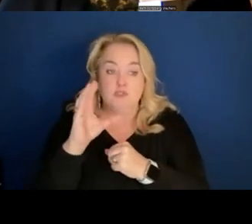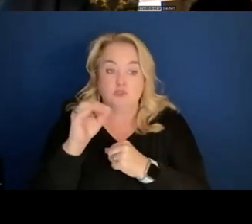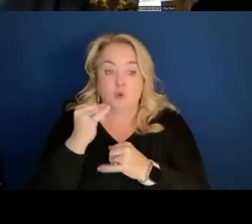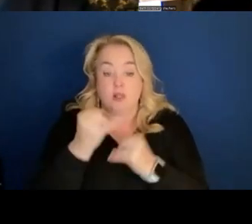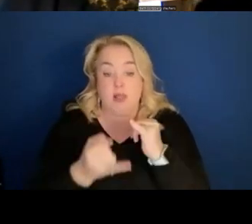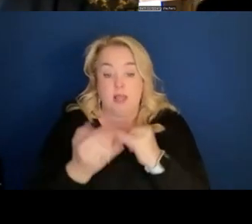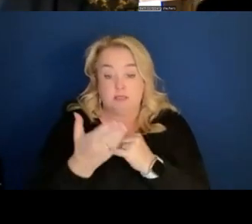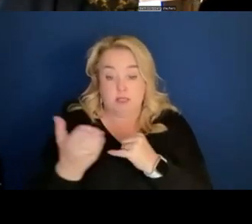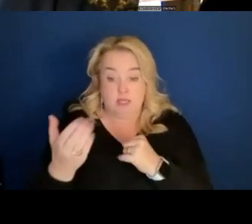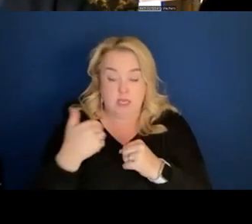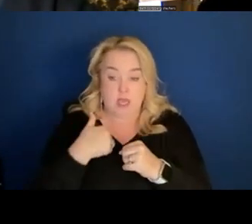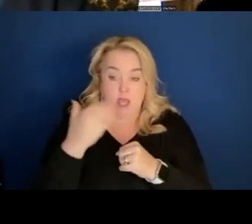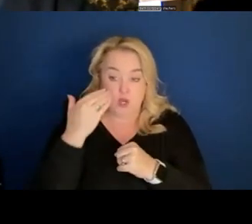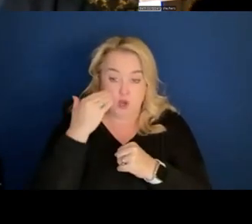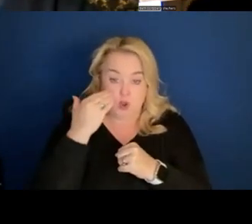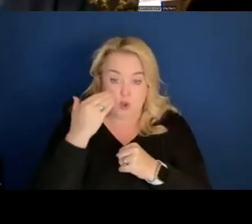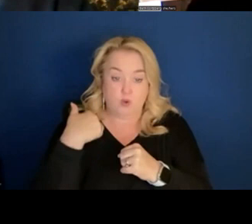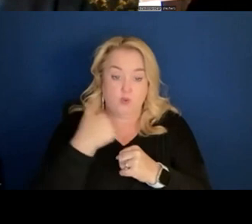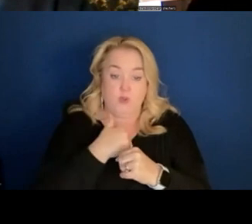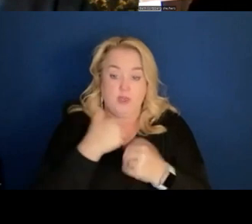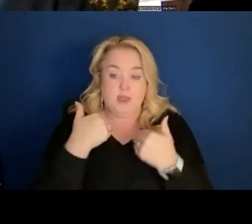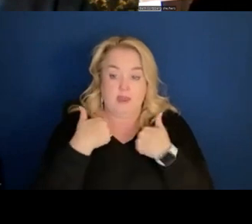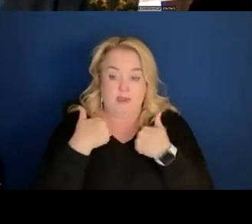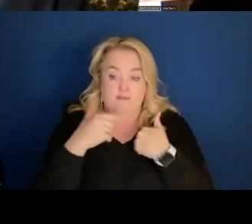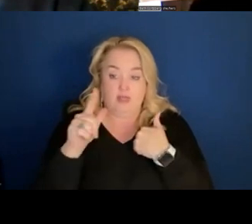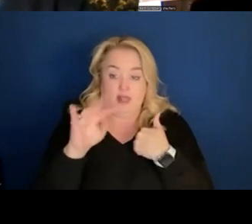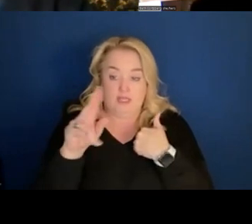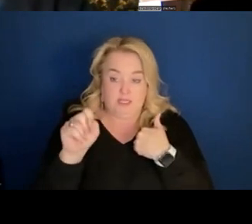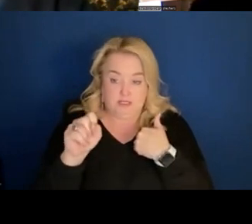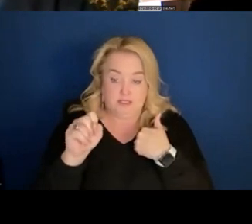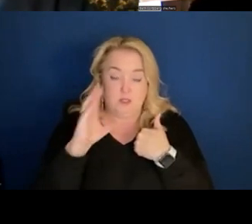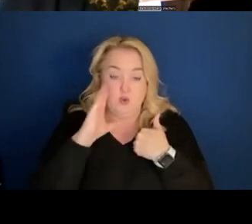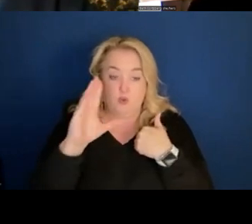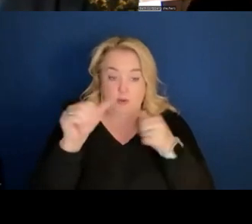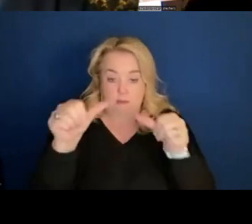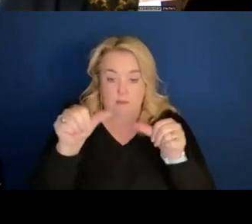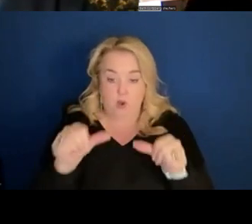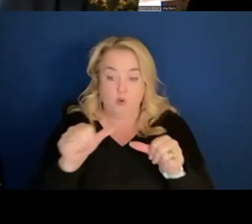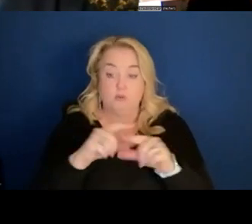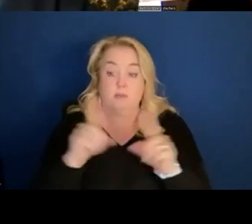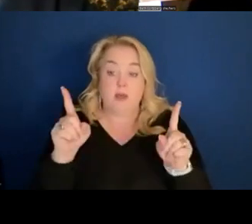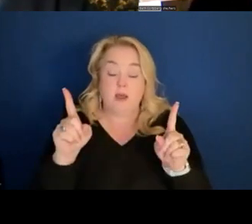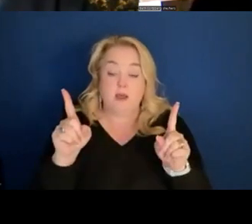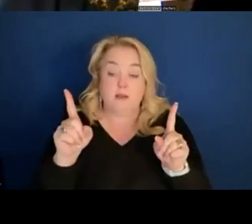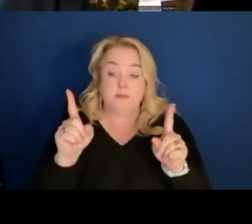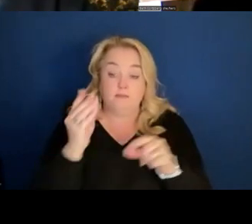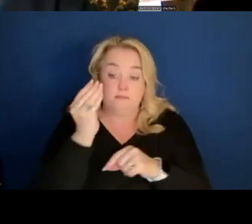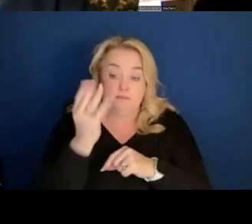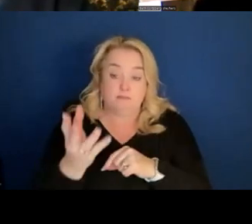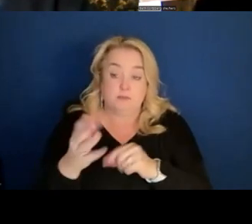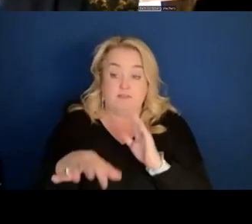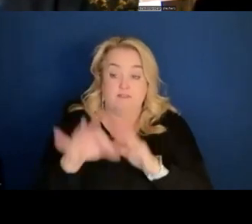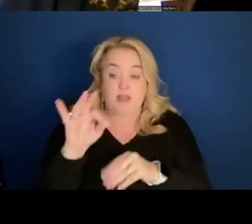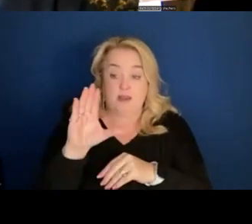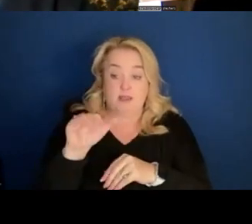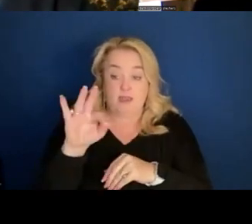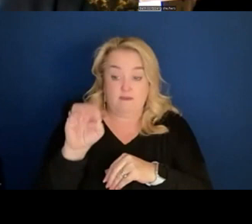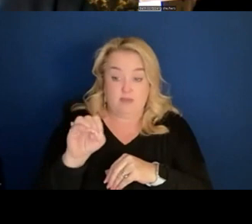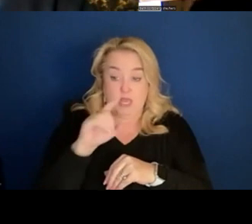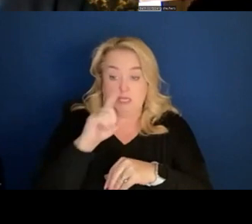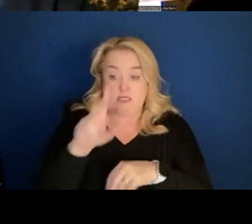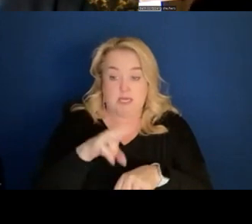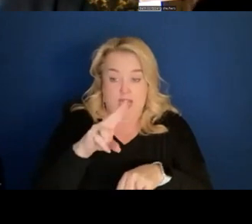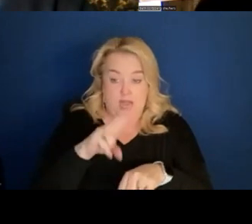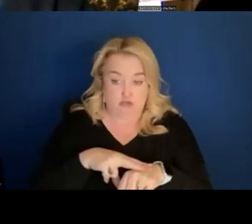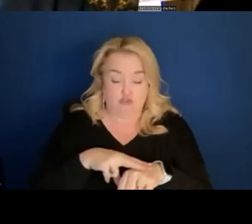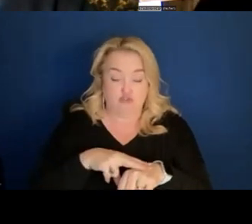lastly, I know that our hosts have some links for me to put in the chat. I want to let you know, to find a cafe, there is a national